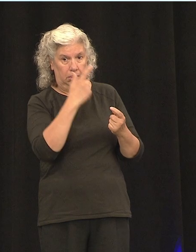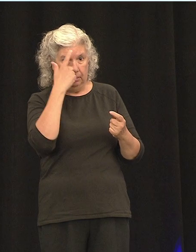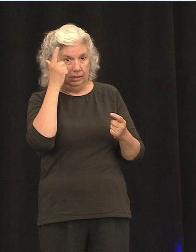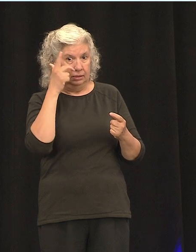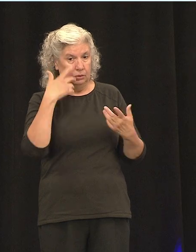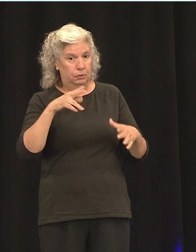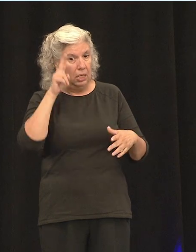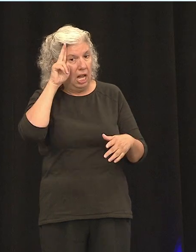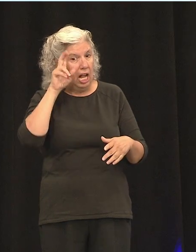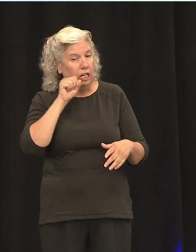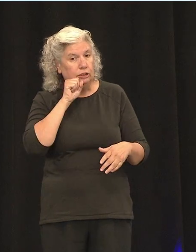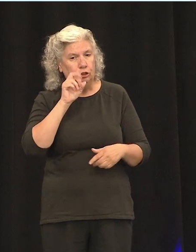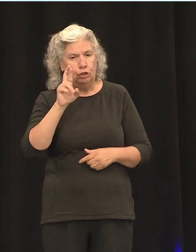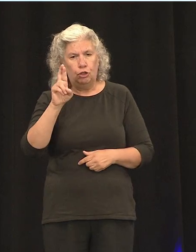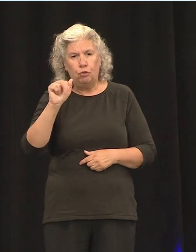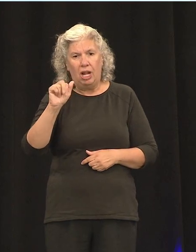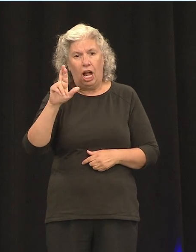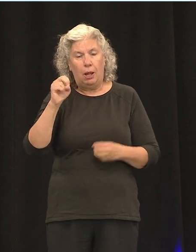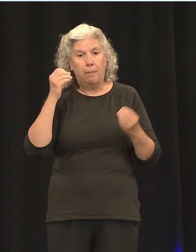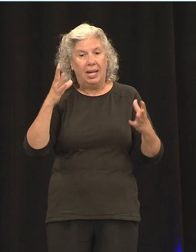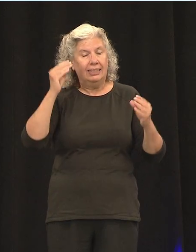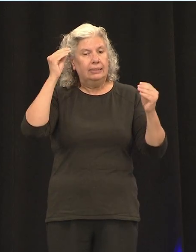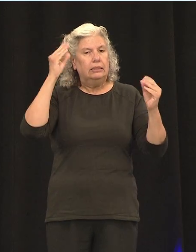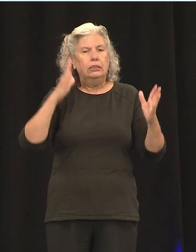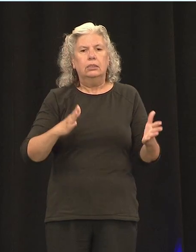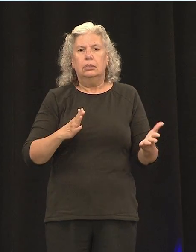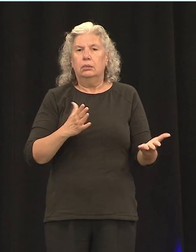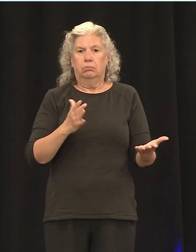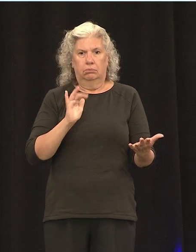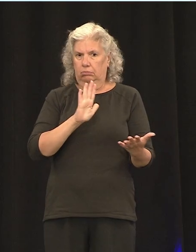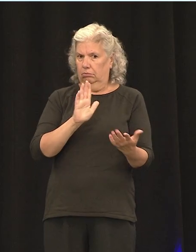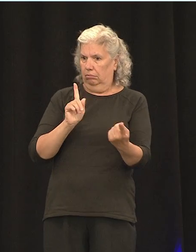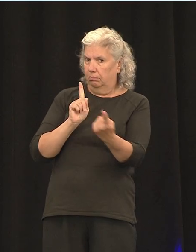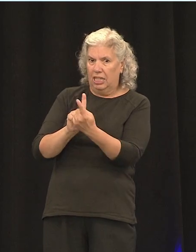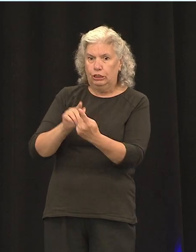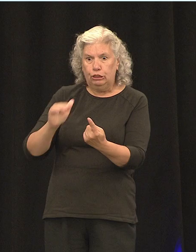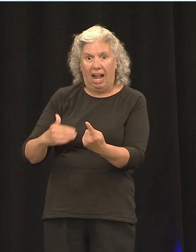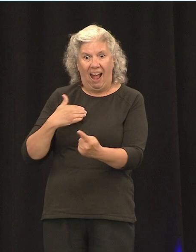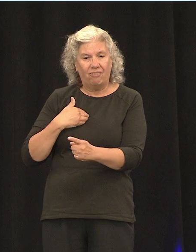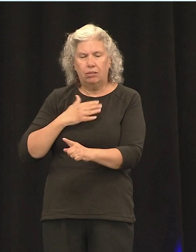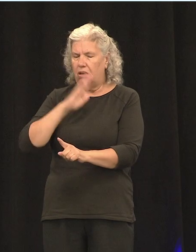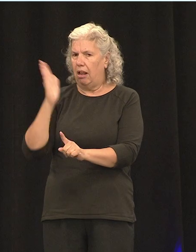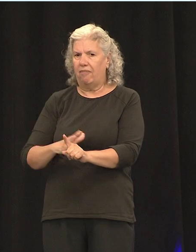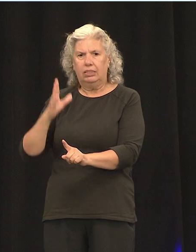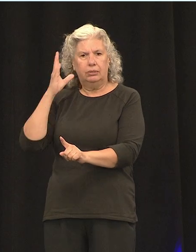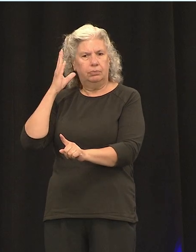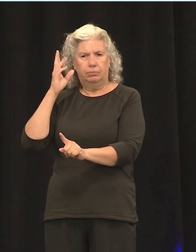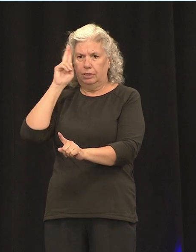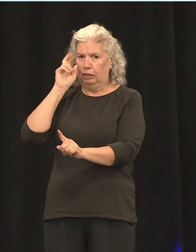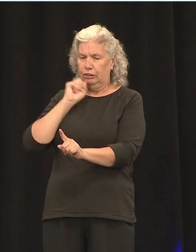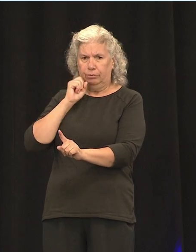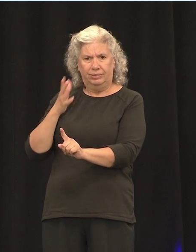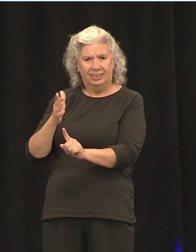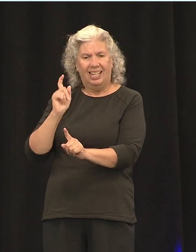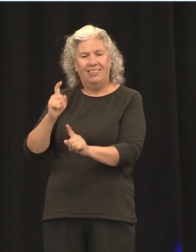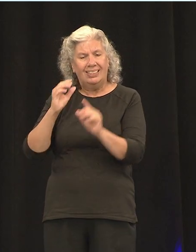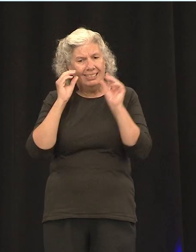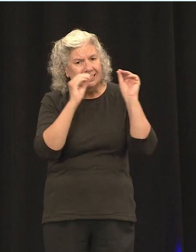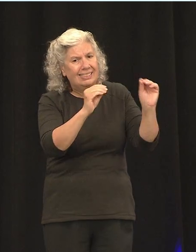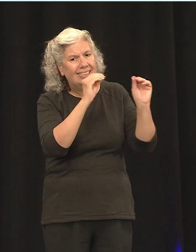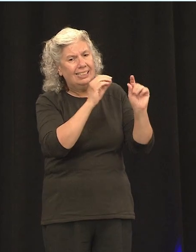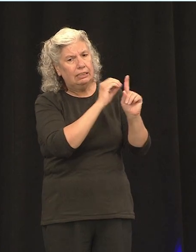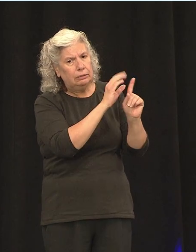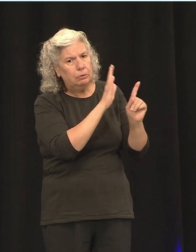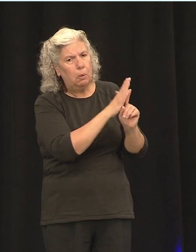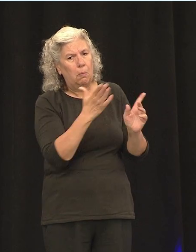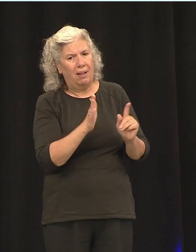child who has Usher syndrome, and so they need to be educated on what those needs are. And professionals misunderstand those needs, not because